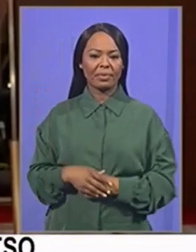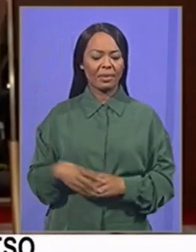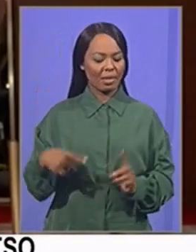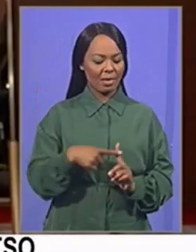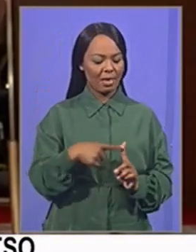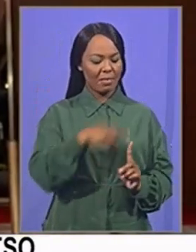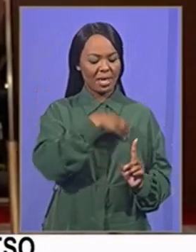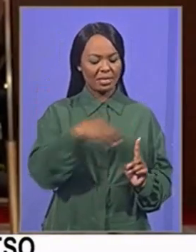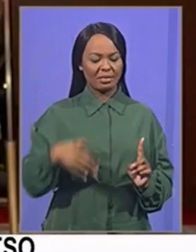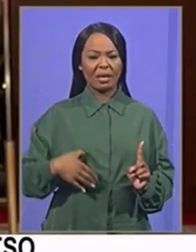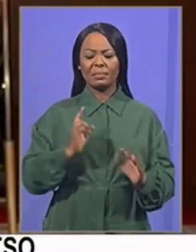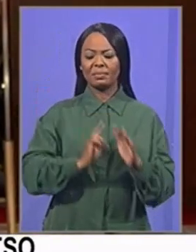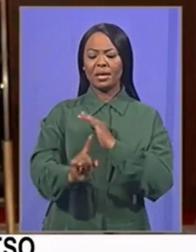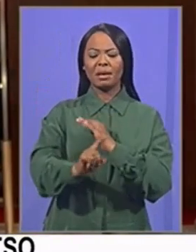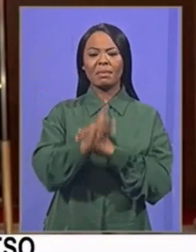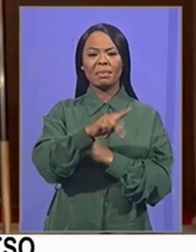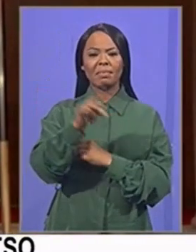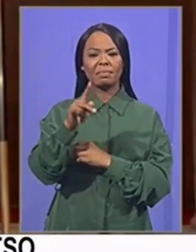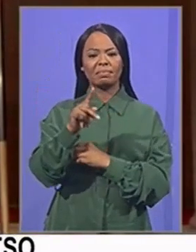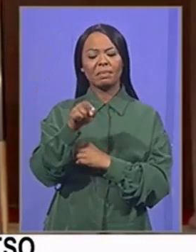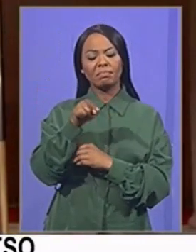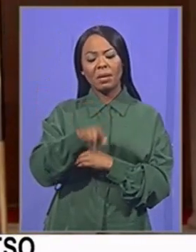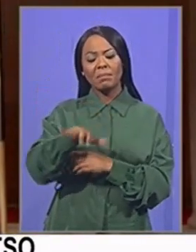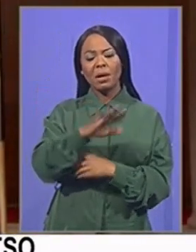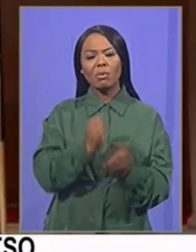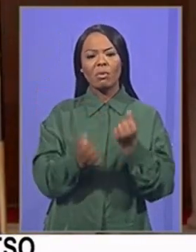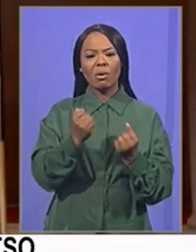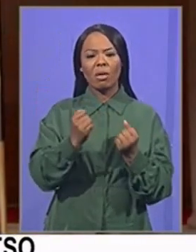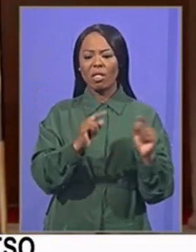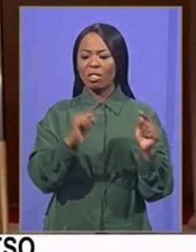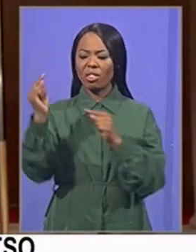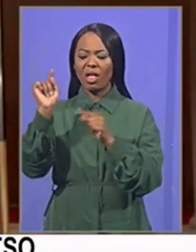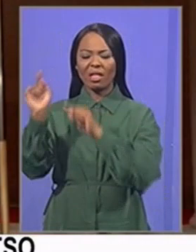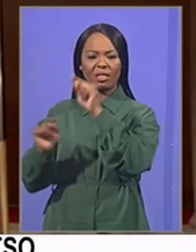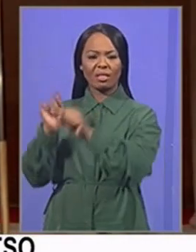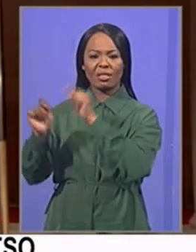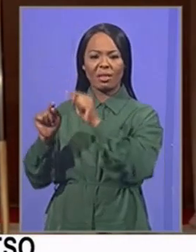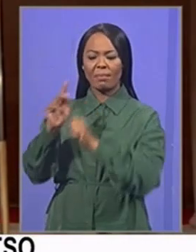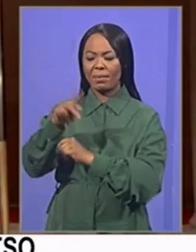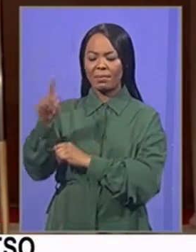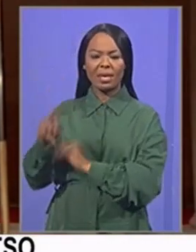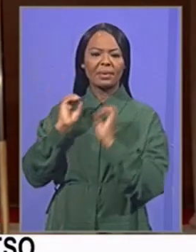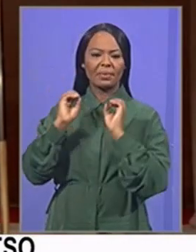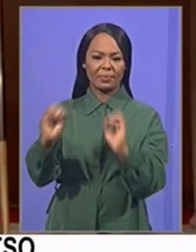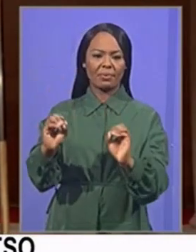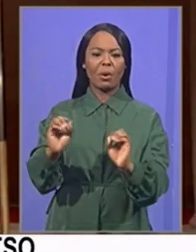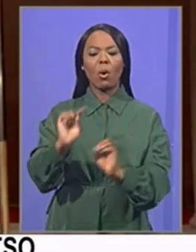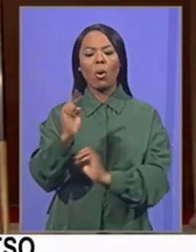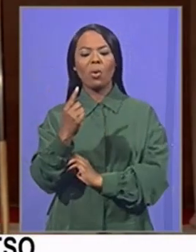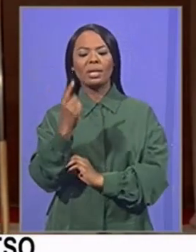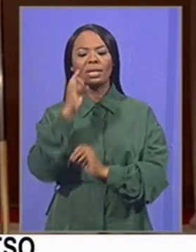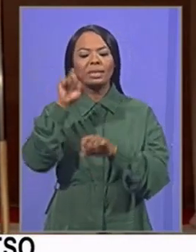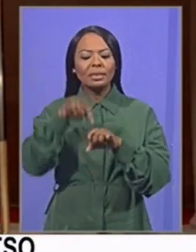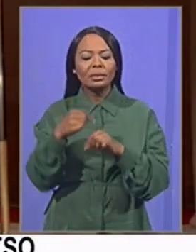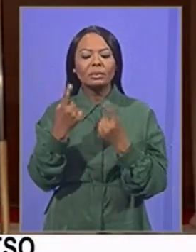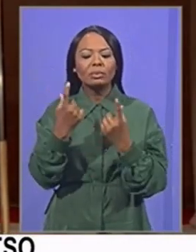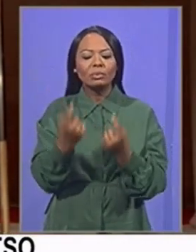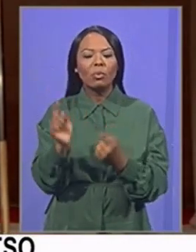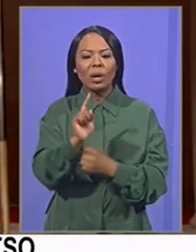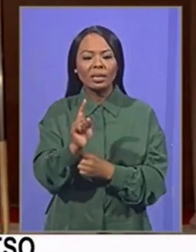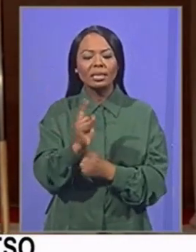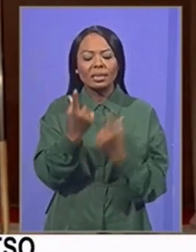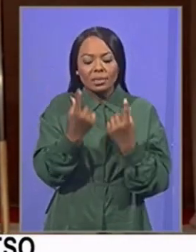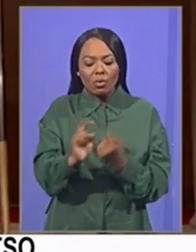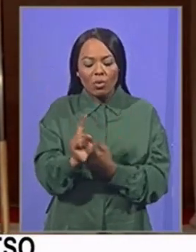will need to appear. He did not make any allegations against Advocate Mkhwebane. All he did was to fulfill his